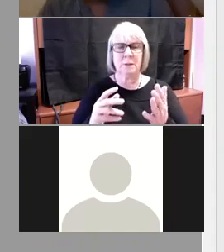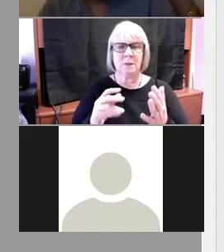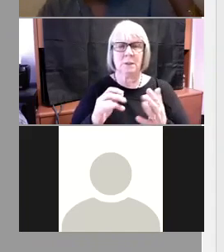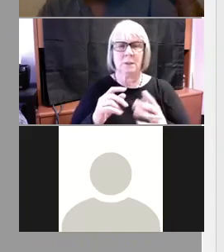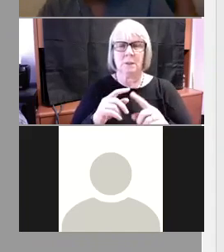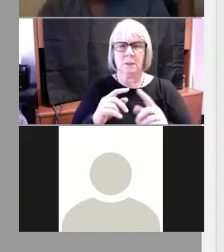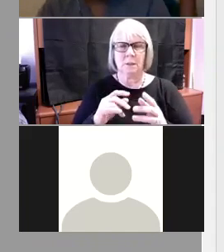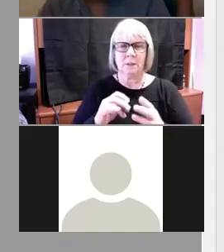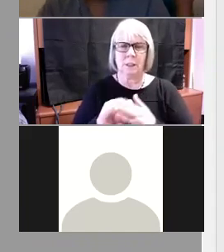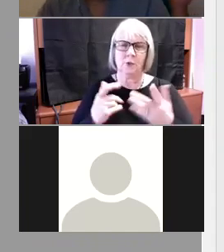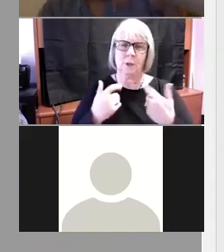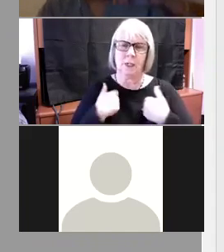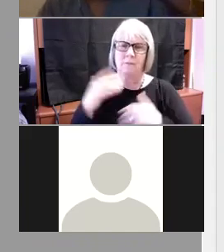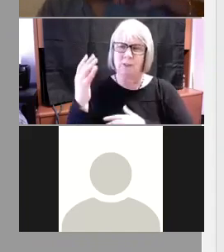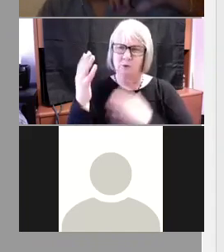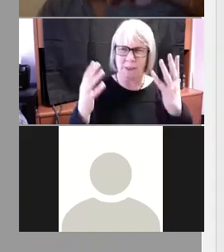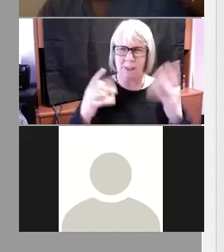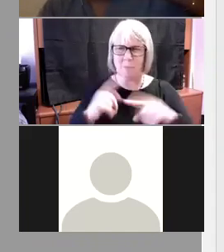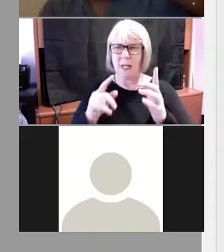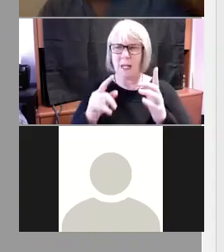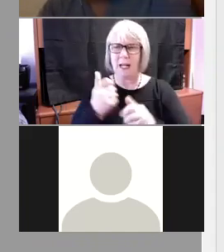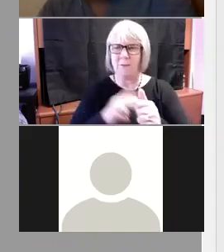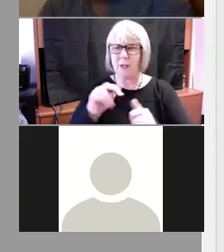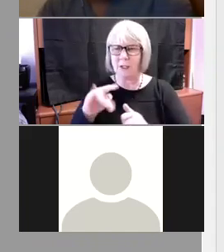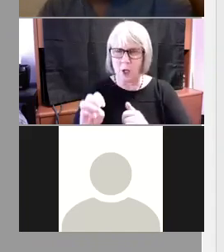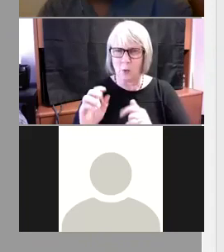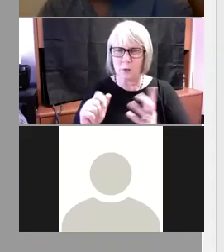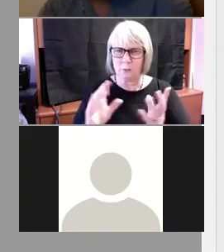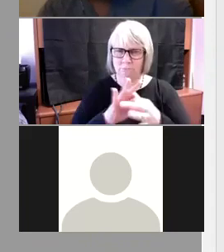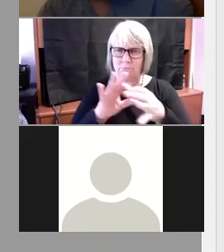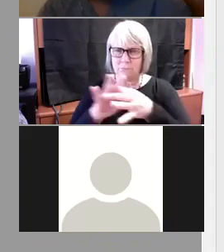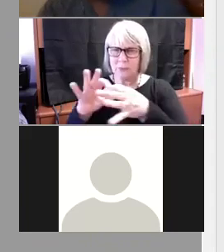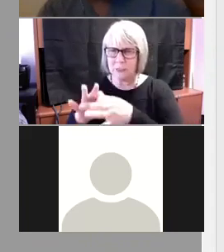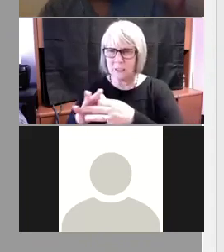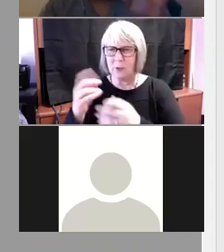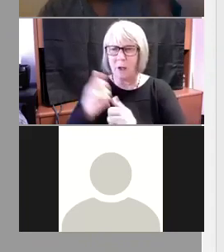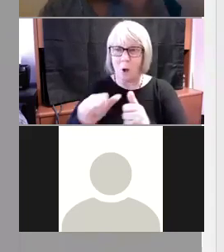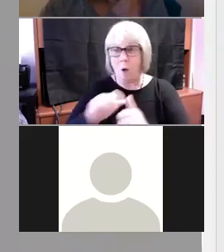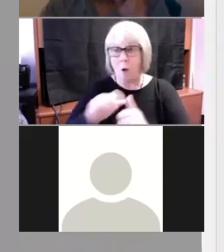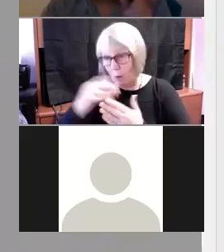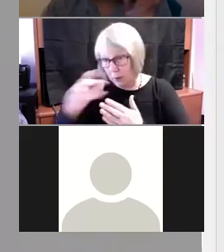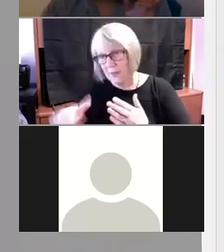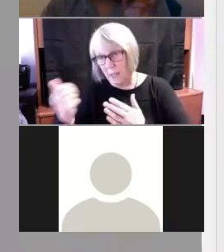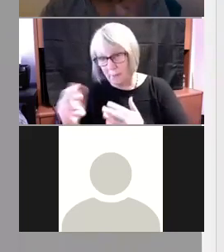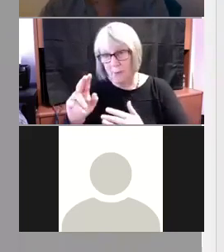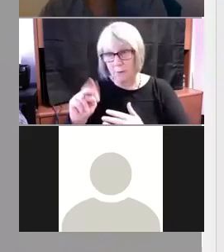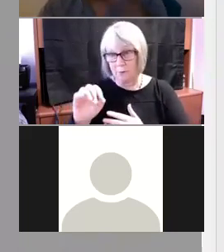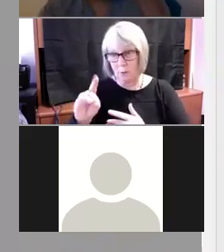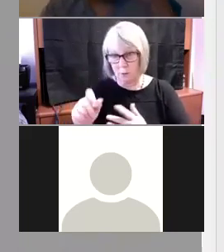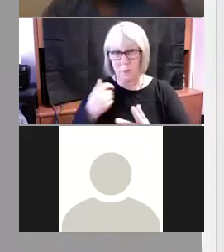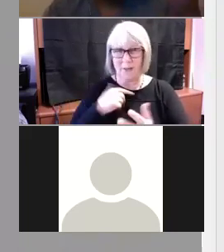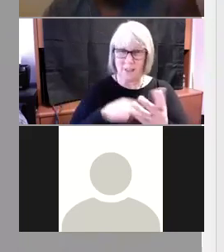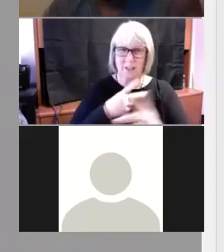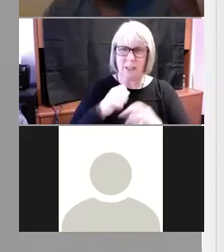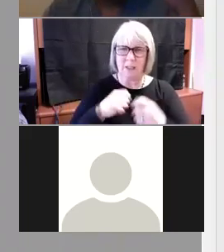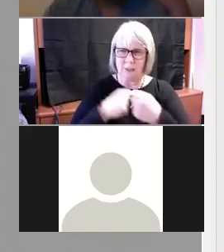trees where every node can potentially be connected to every other node. And we have this sort of a structure. And